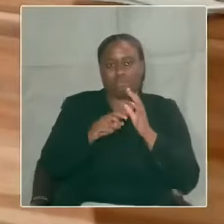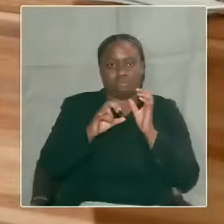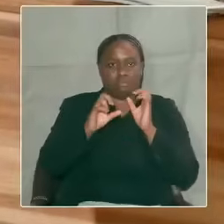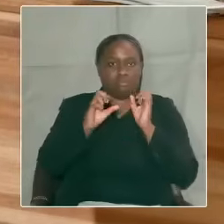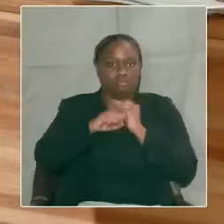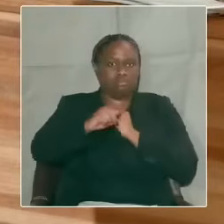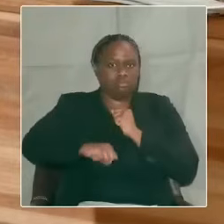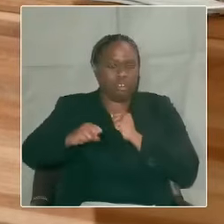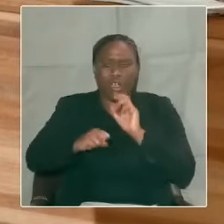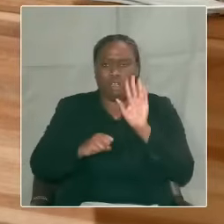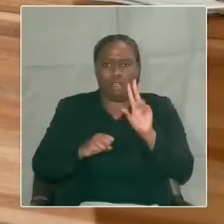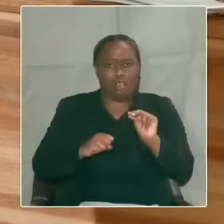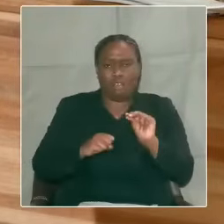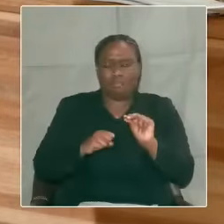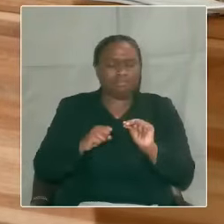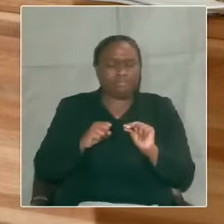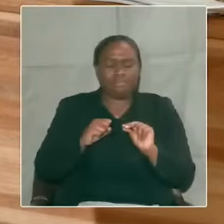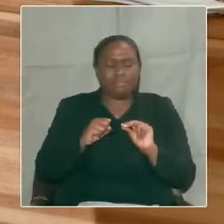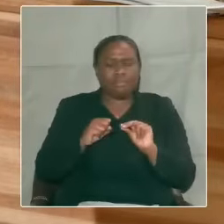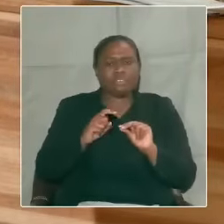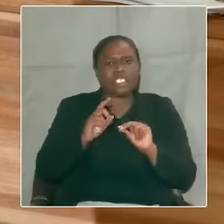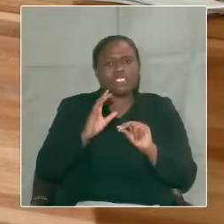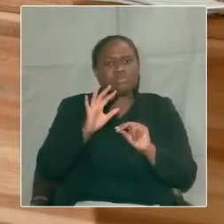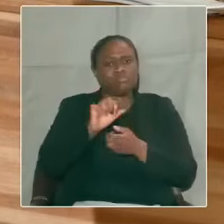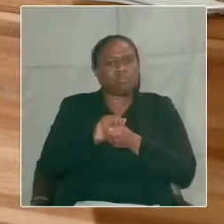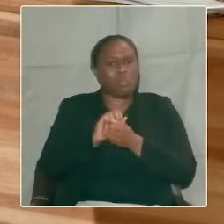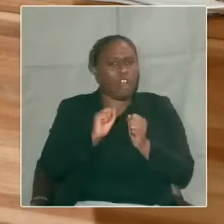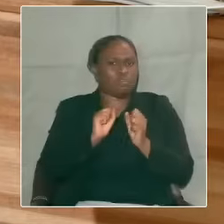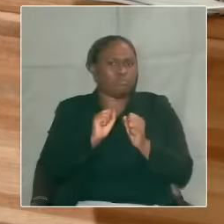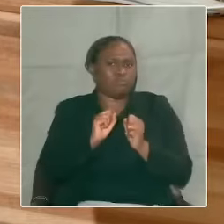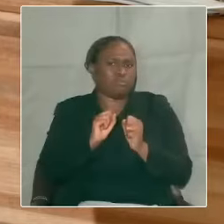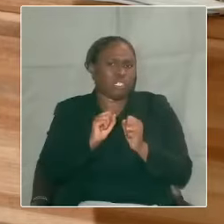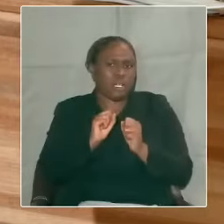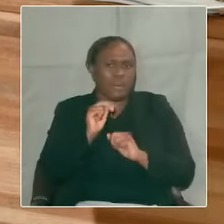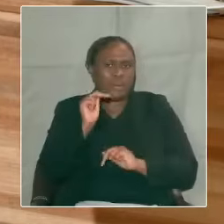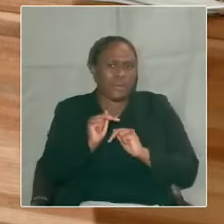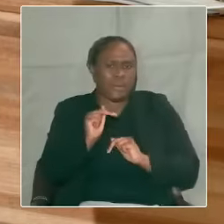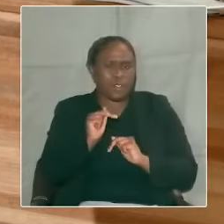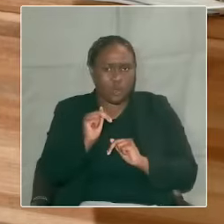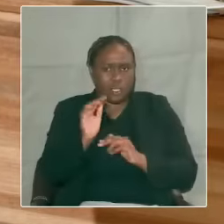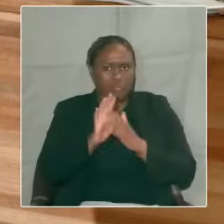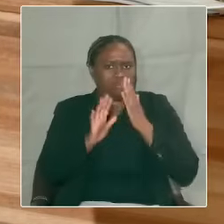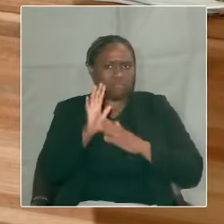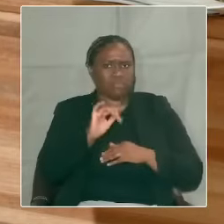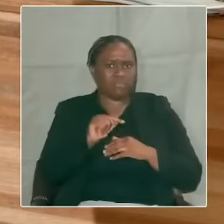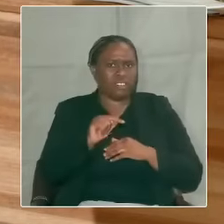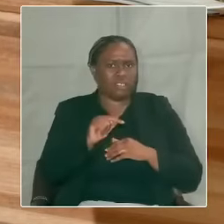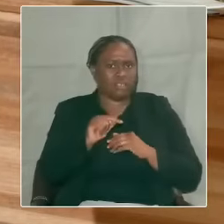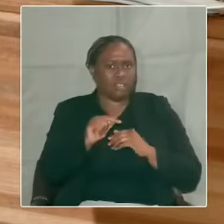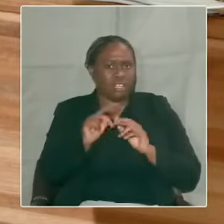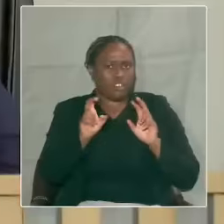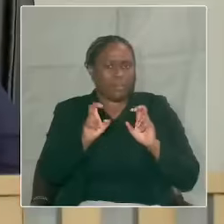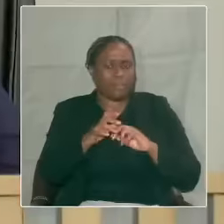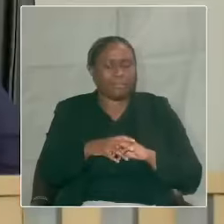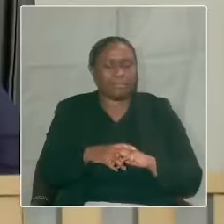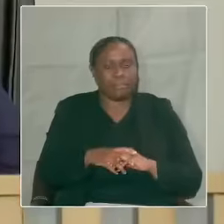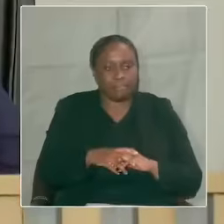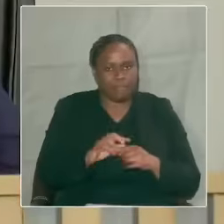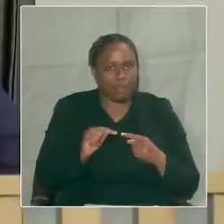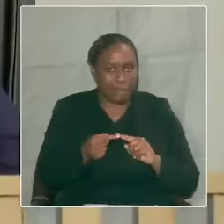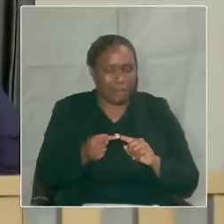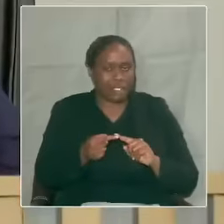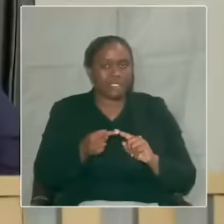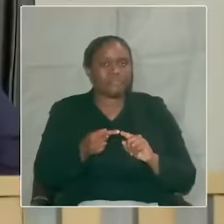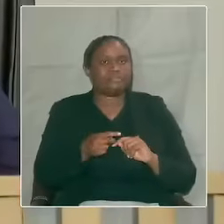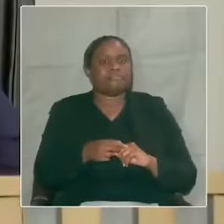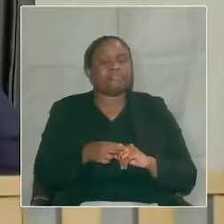perhaps you could just highlight very briefly that point. with